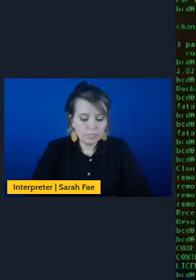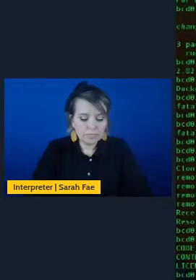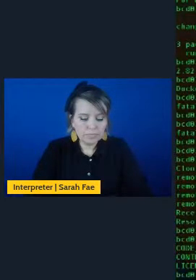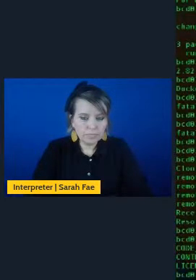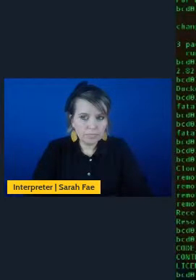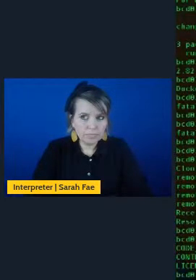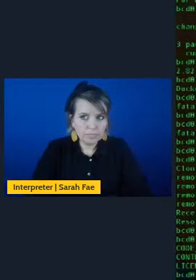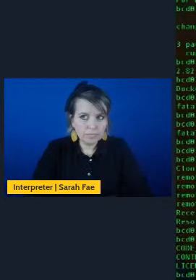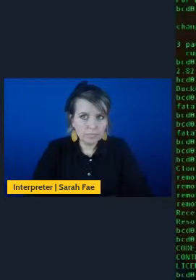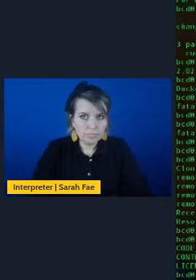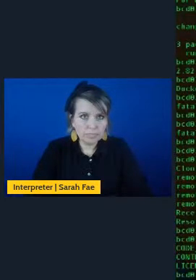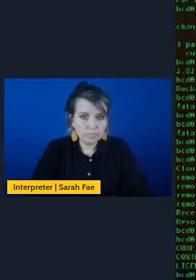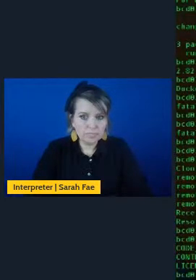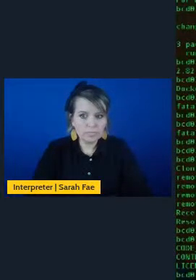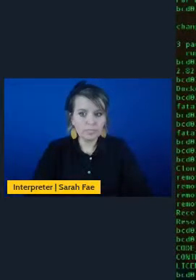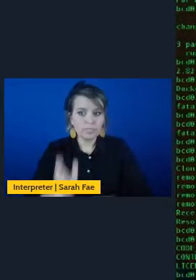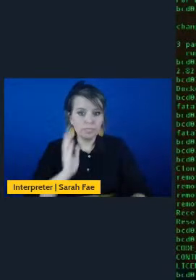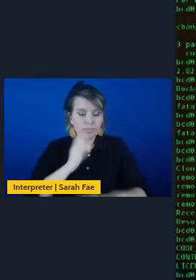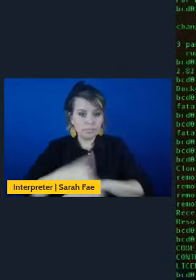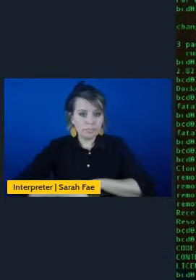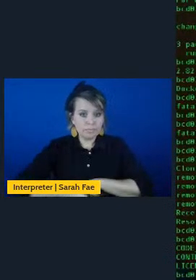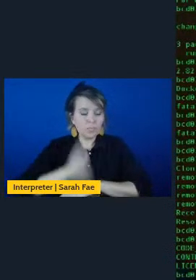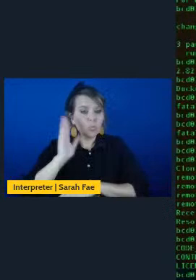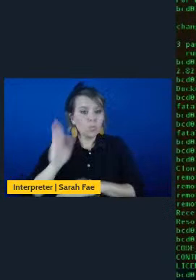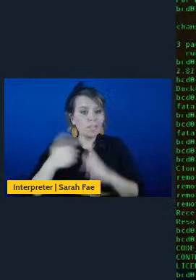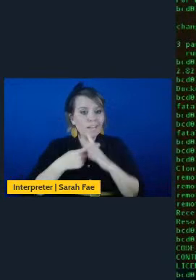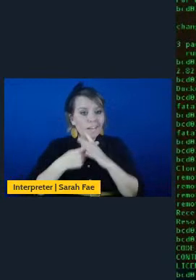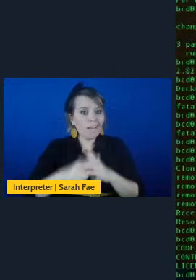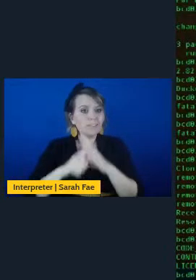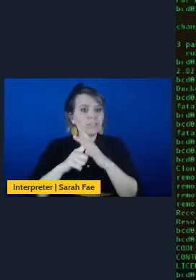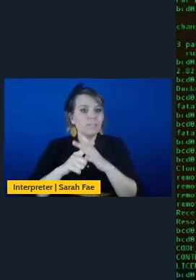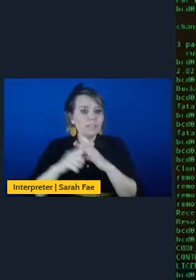After that, we will activate the environment.